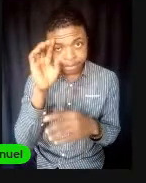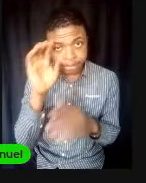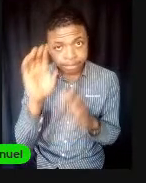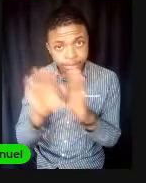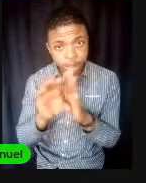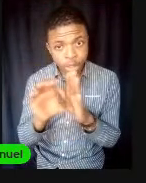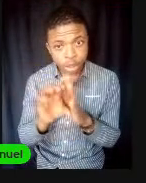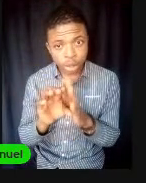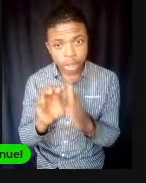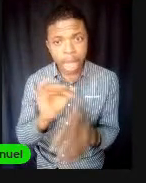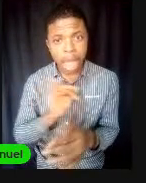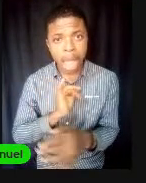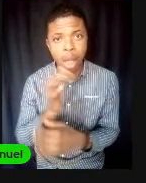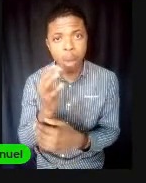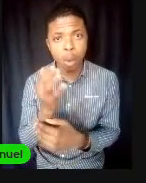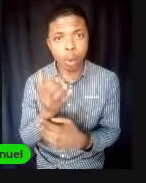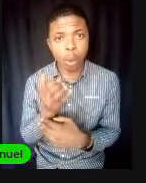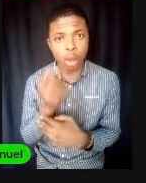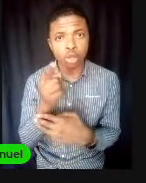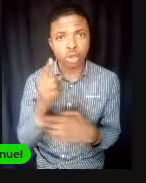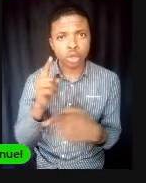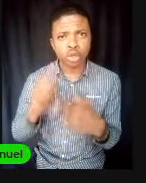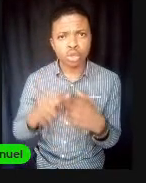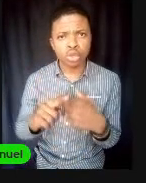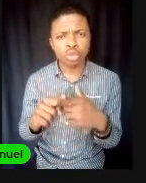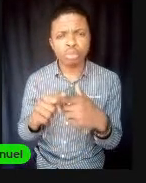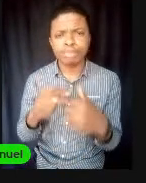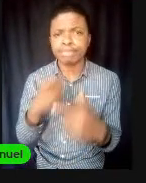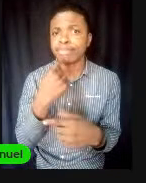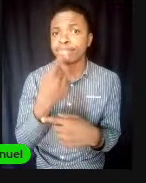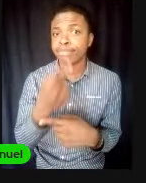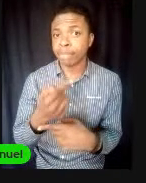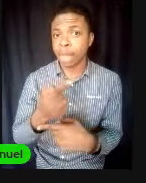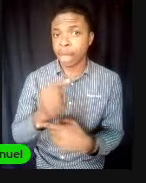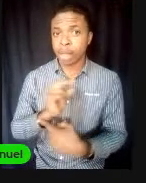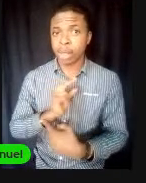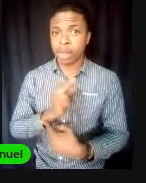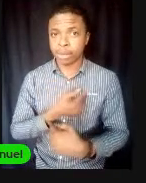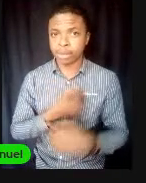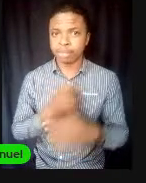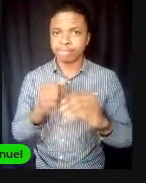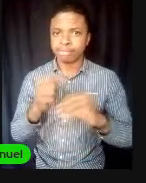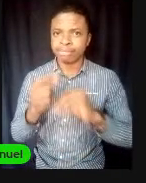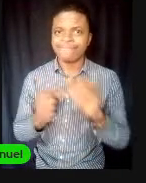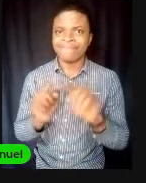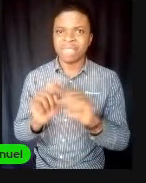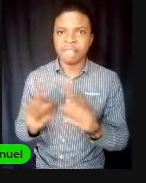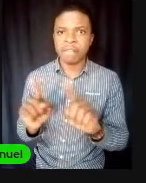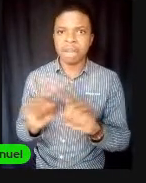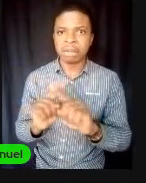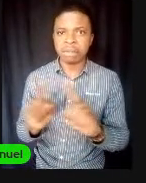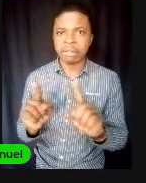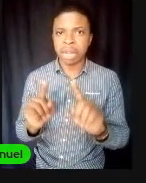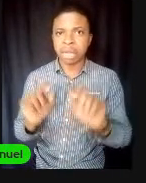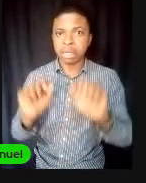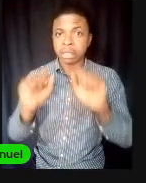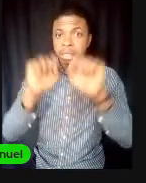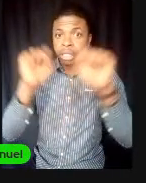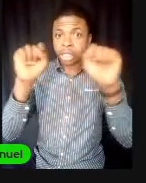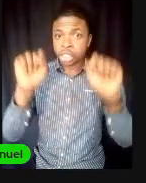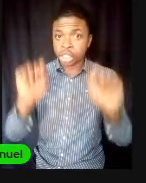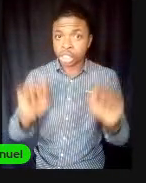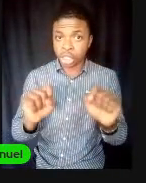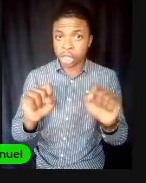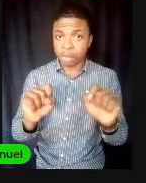identify the shapes that are present here. There are basic shapes that are present here that I'm seeing. There's cycle. No, I'm not giving you expo. I won't give you an